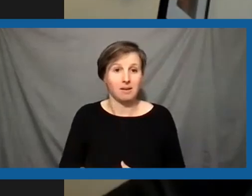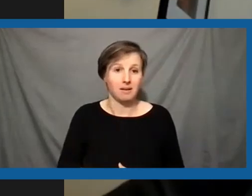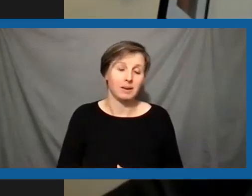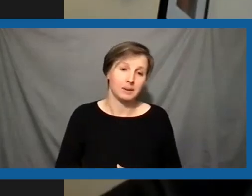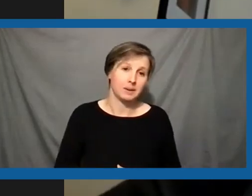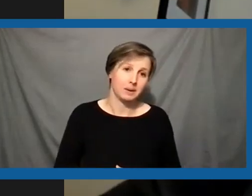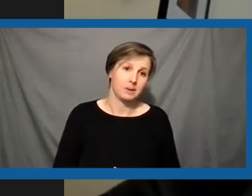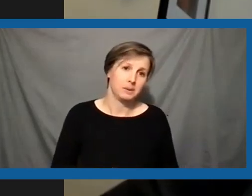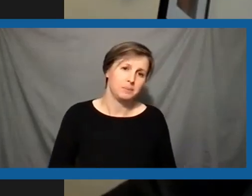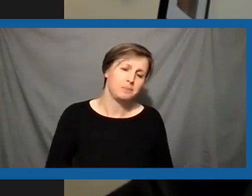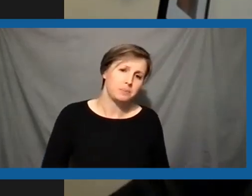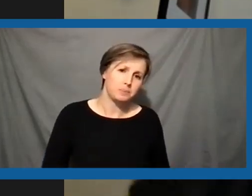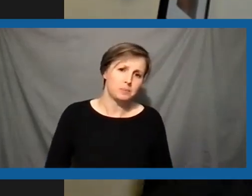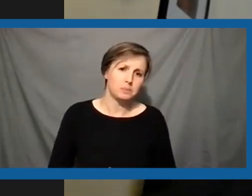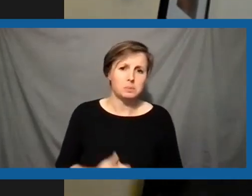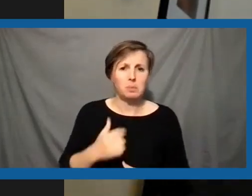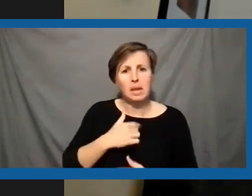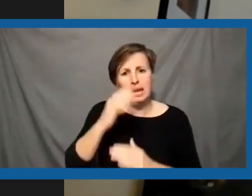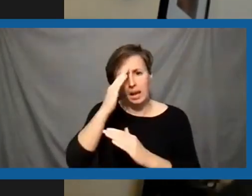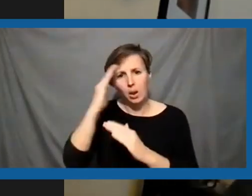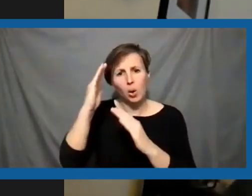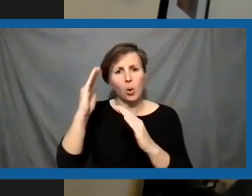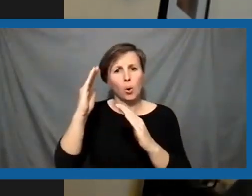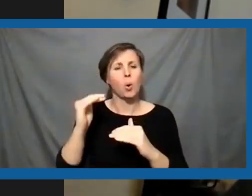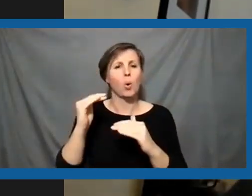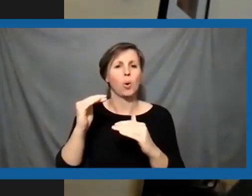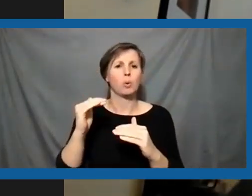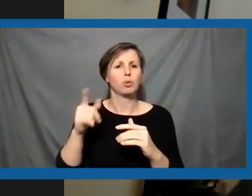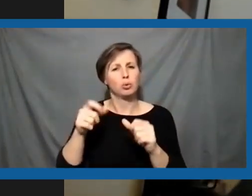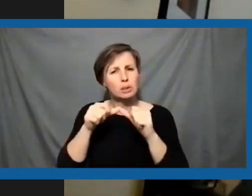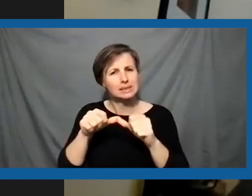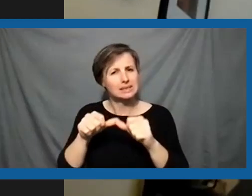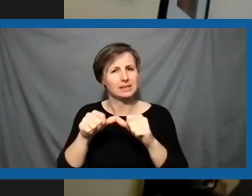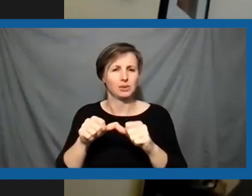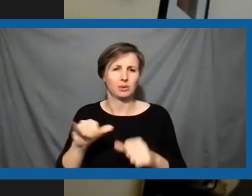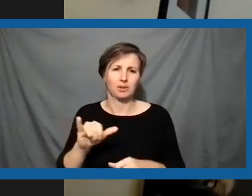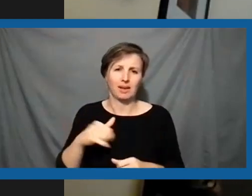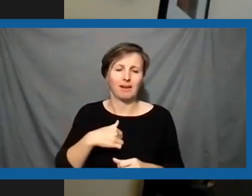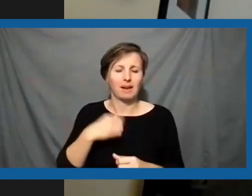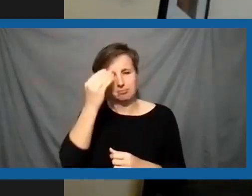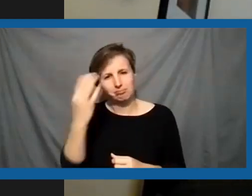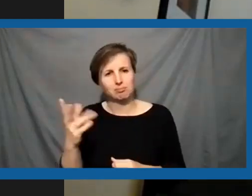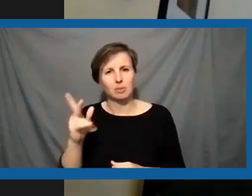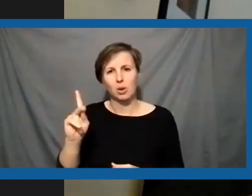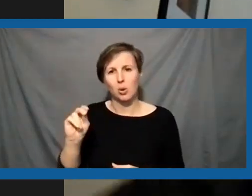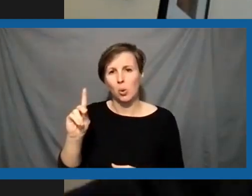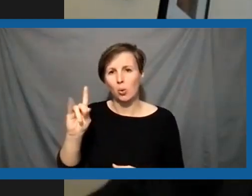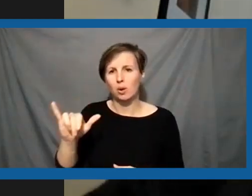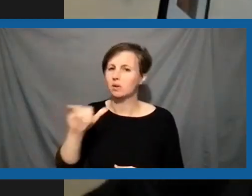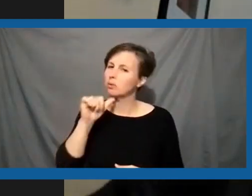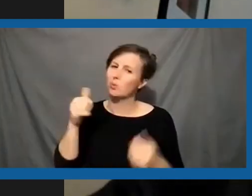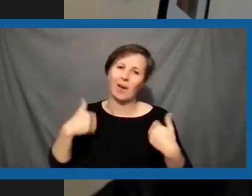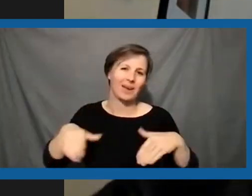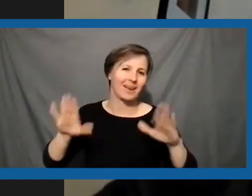I just hope that you do continue. Like I told Cody, do not give